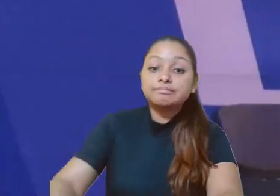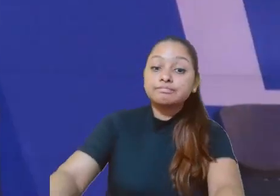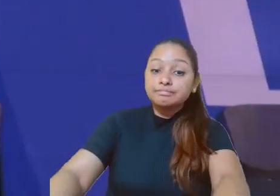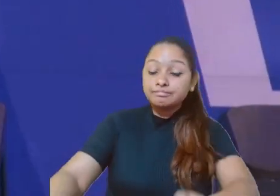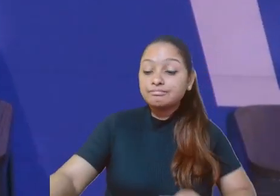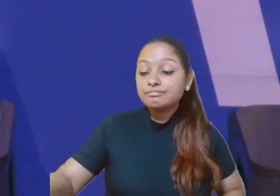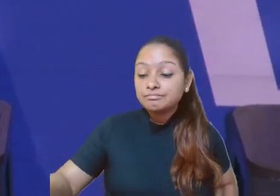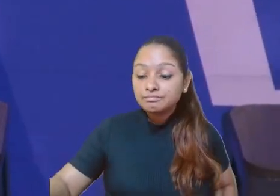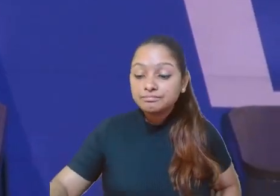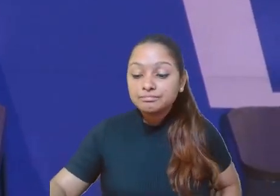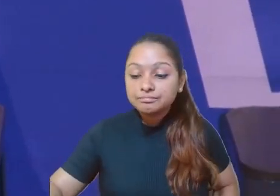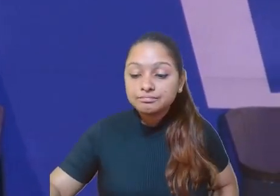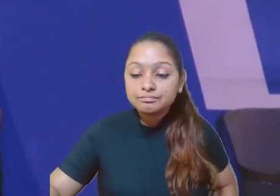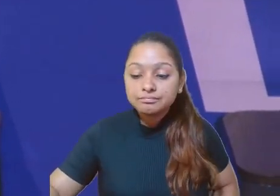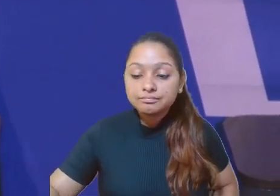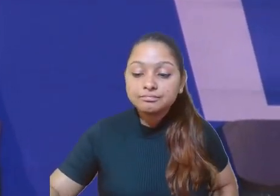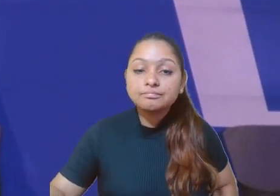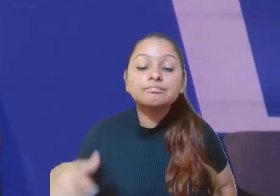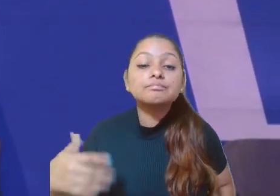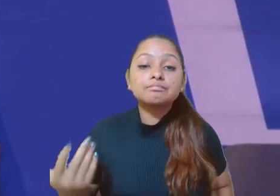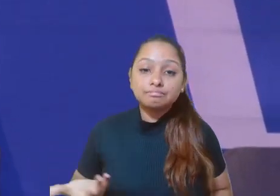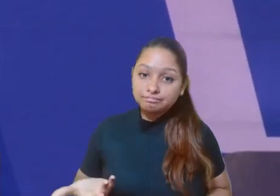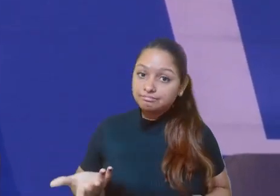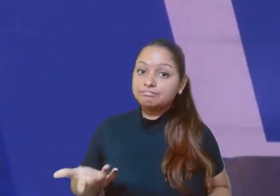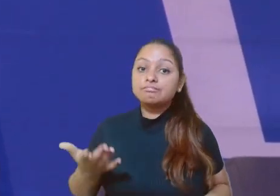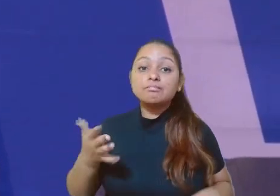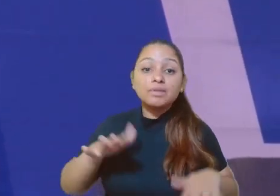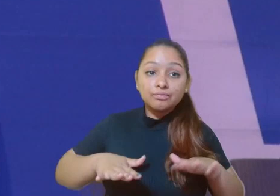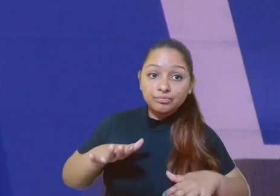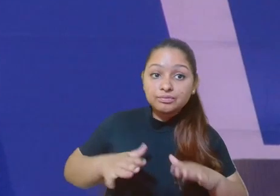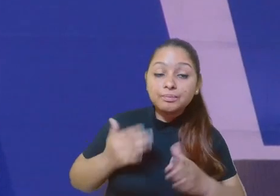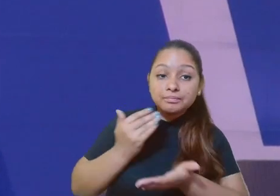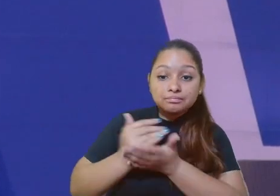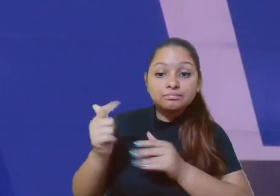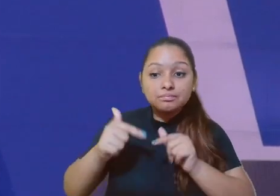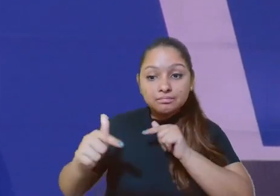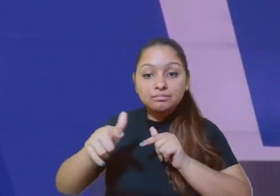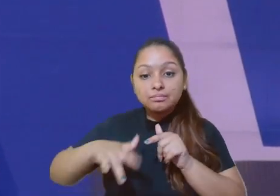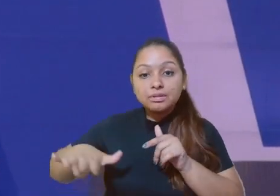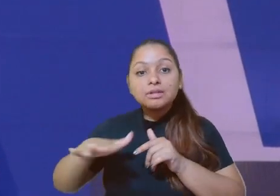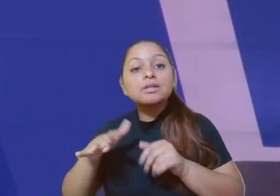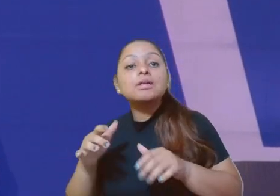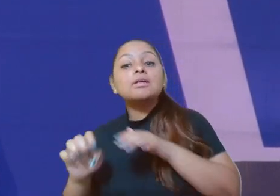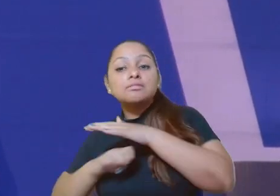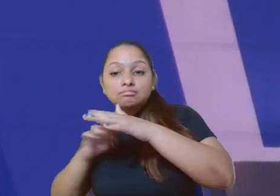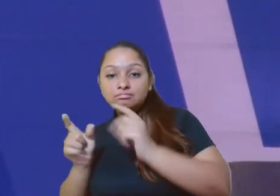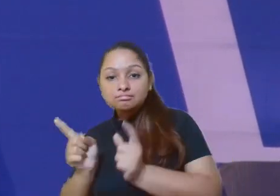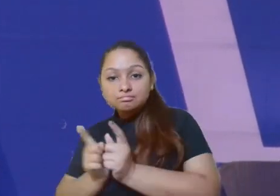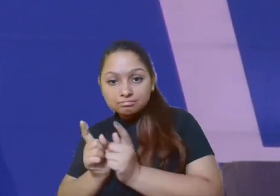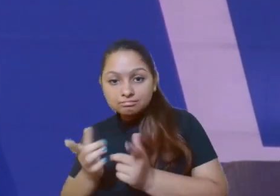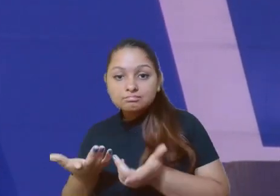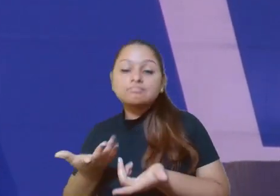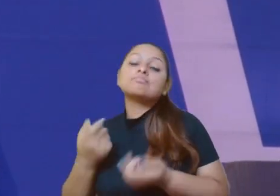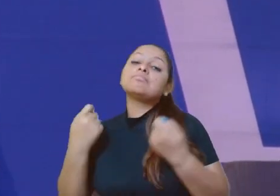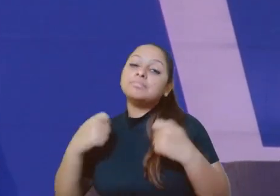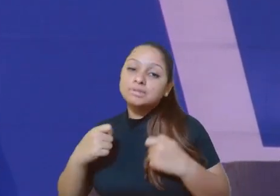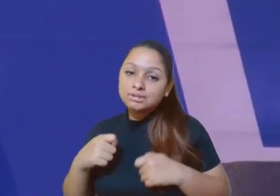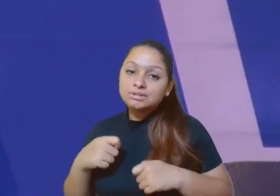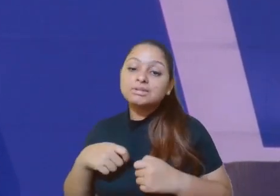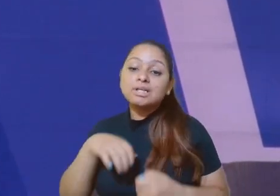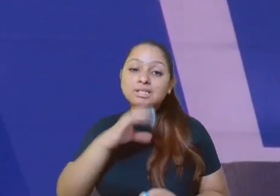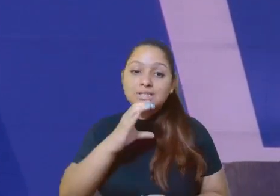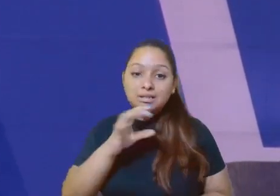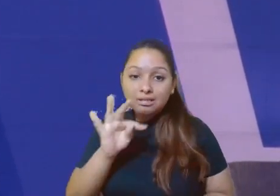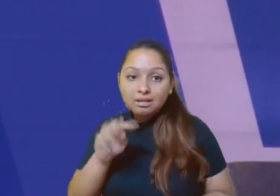So we don't start the work with a startup in most of the cases. In the majority of the cases, we have to get closer to